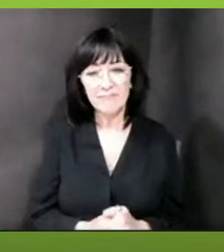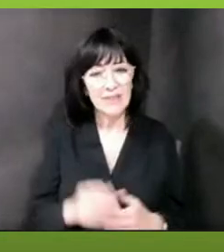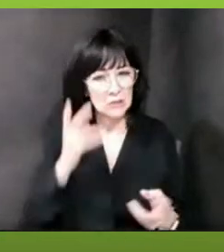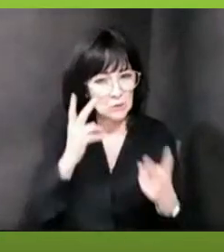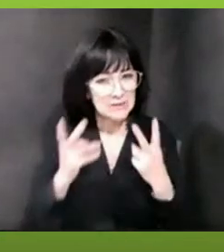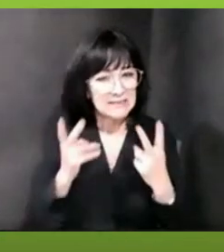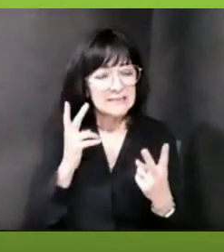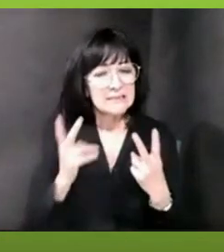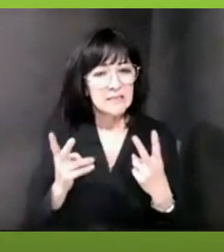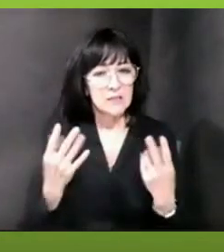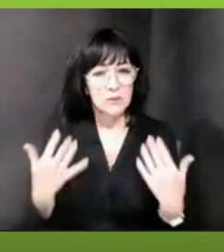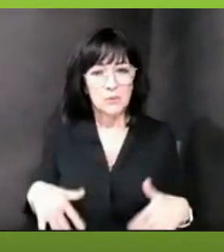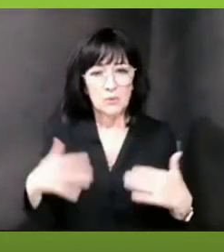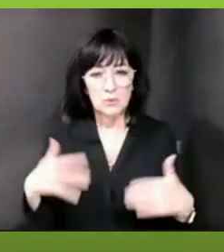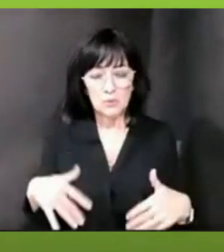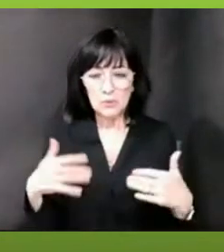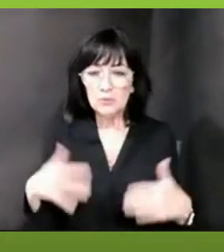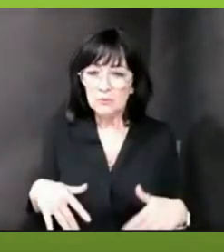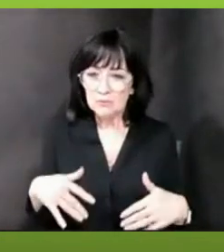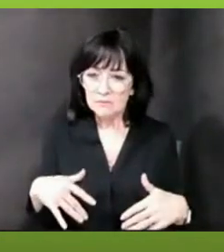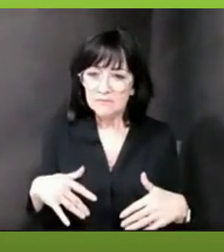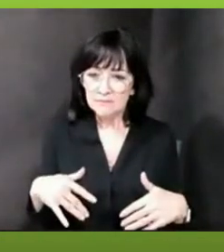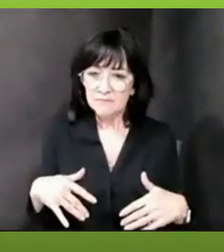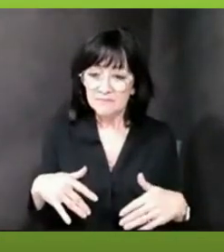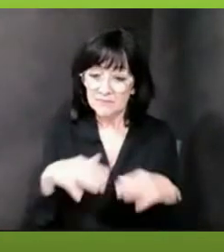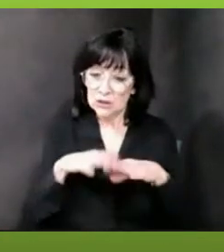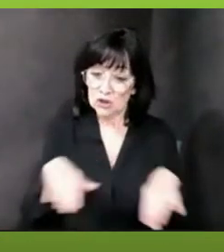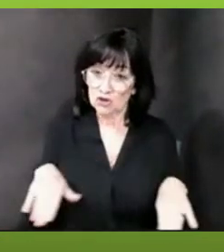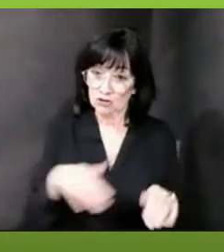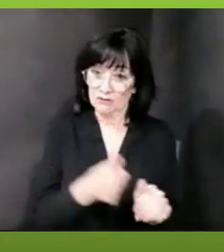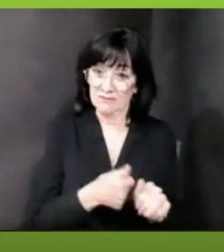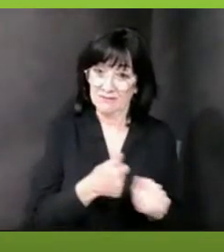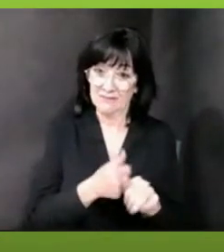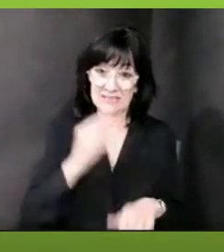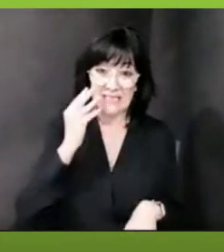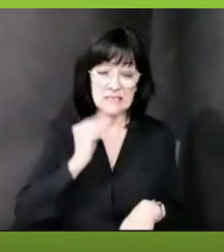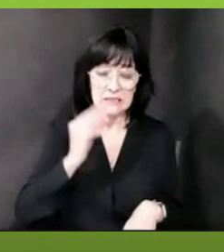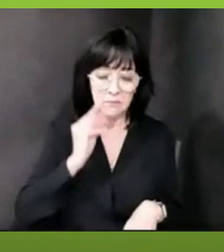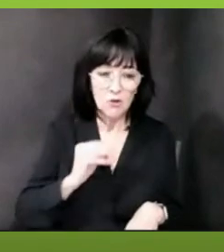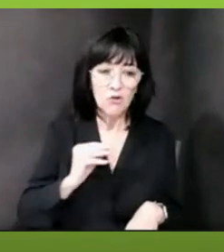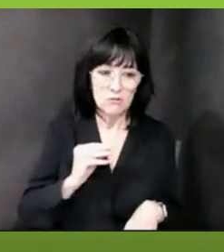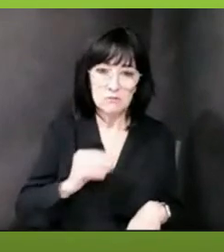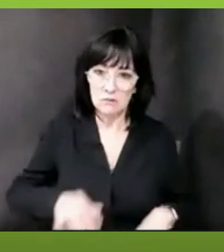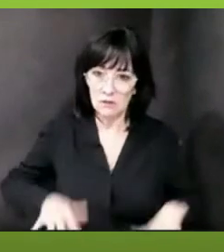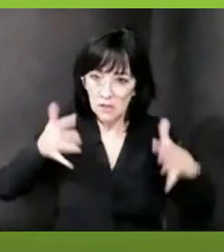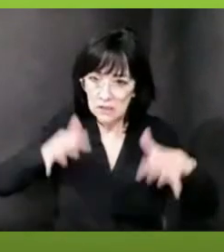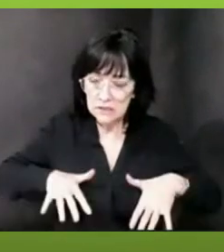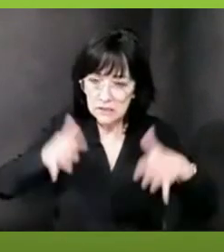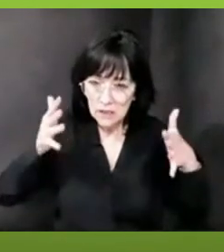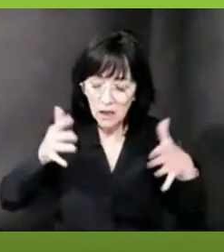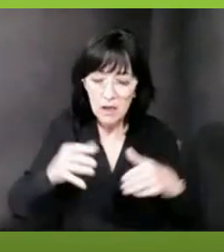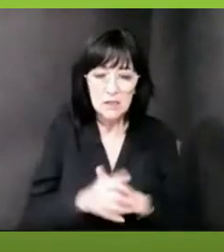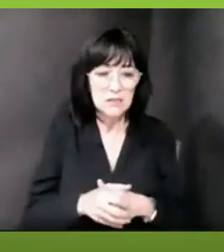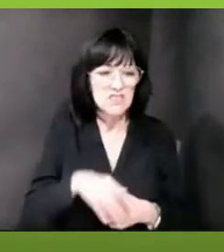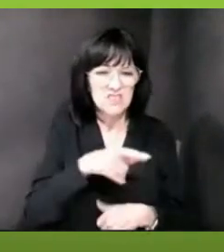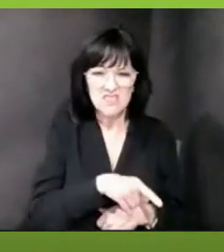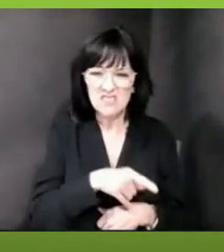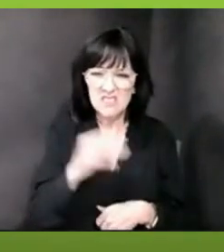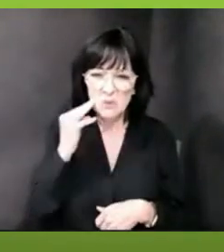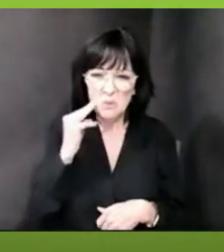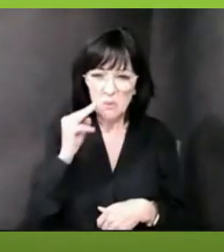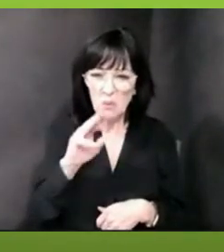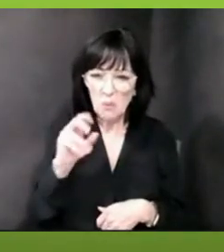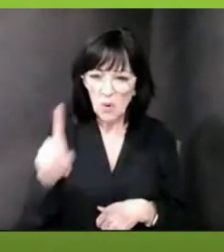a lot of children experiencing things like anxiety, depressed mood,